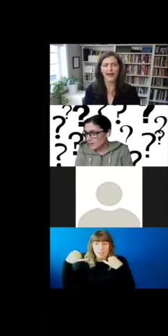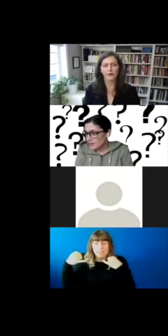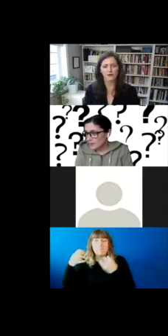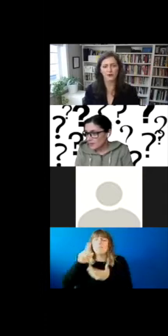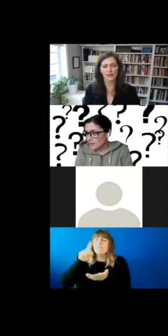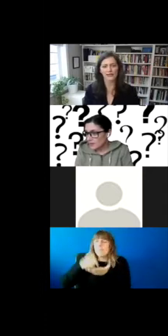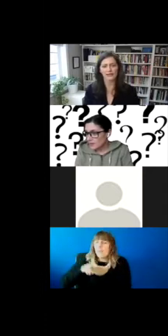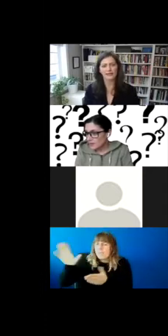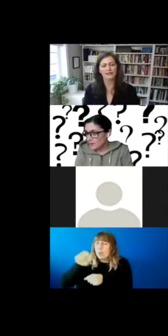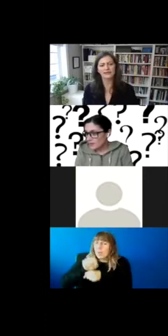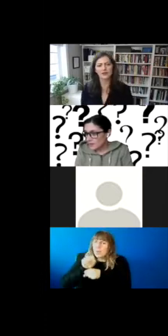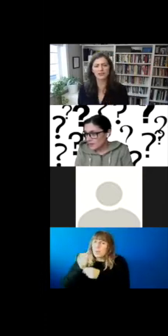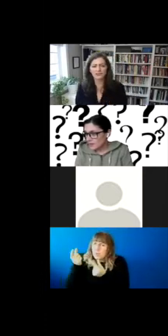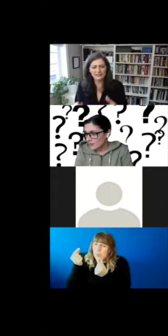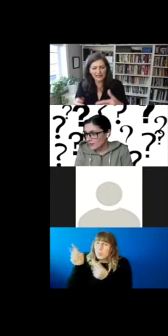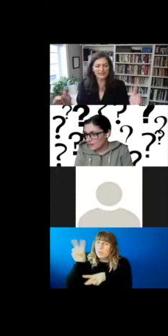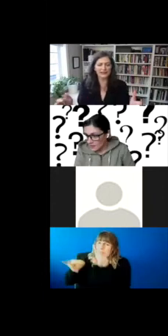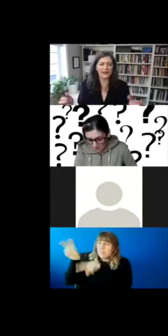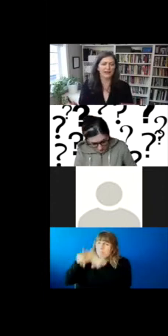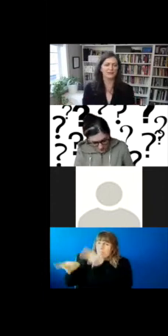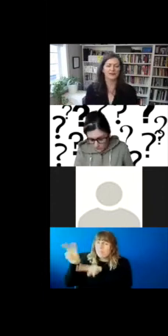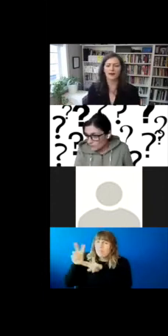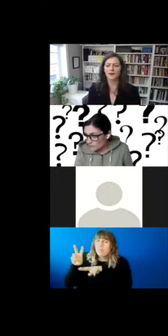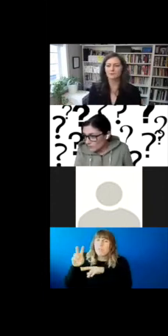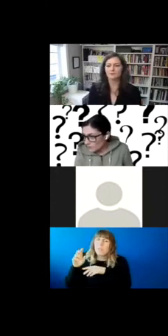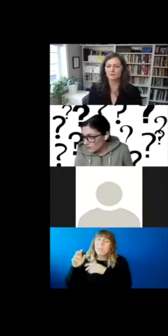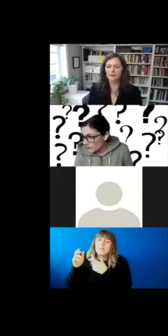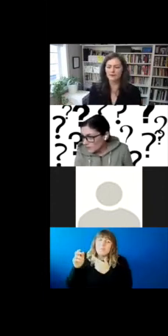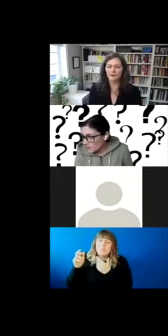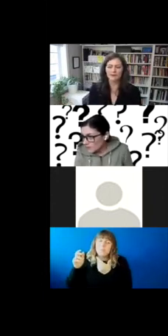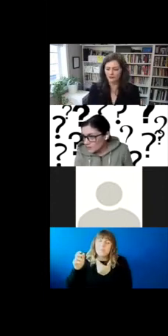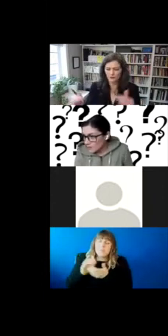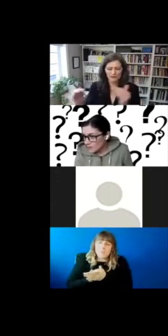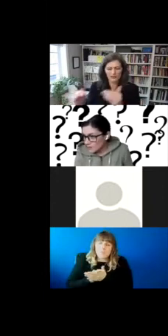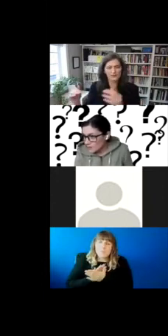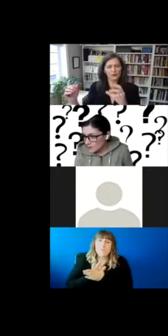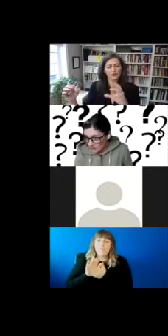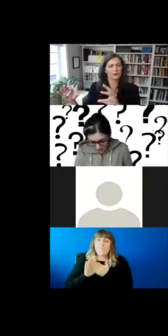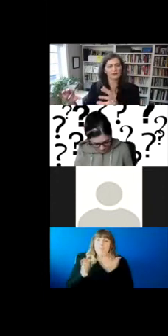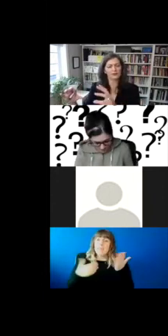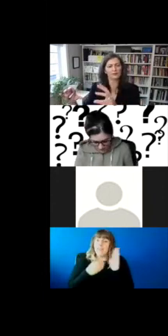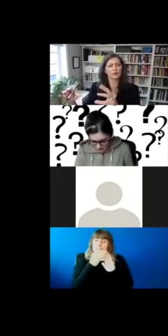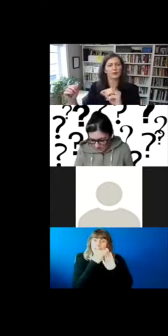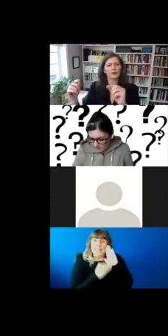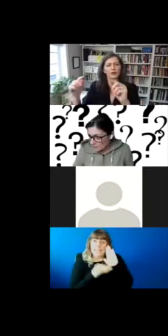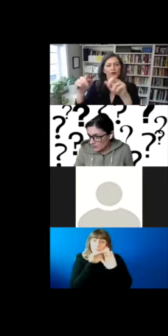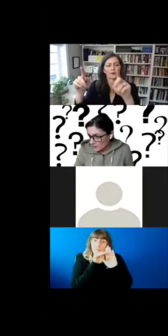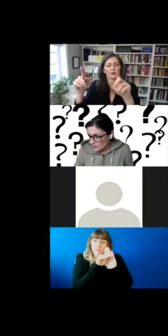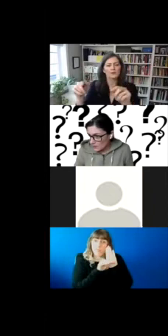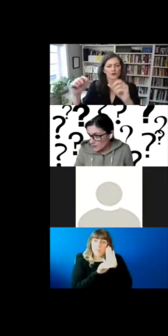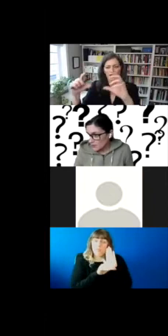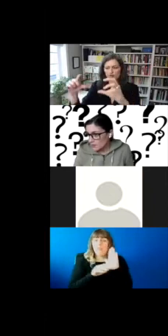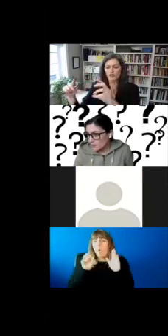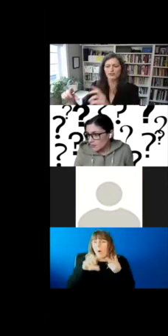doing, how they're doing it. Start to collect a kind of either a list or maybe a little mood board, grab